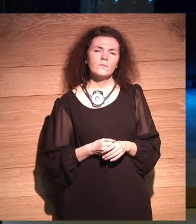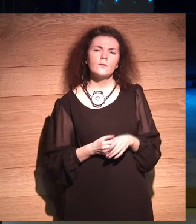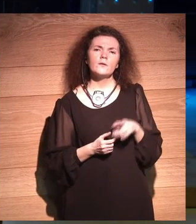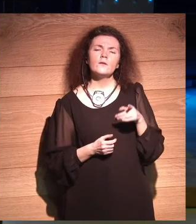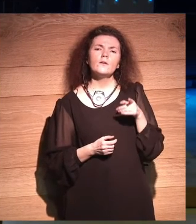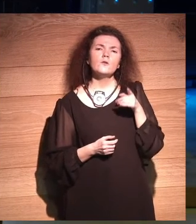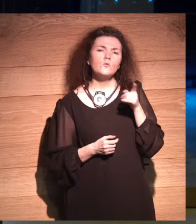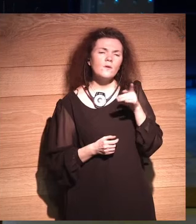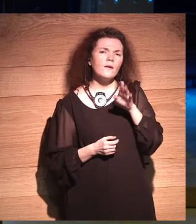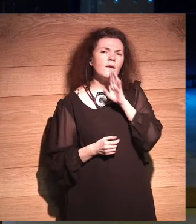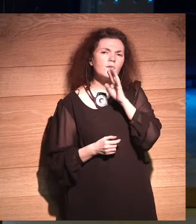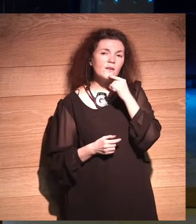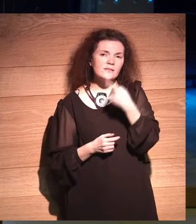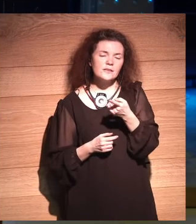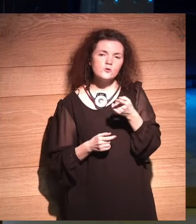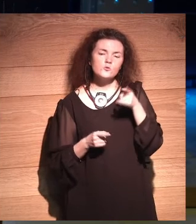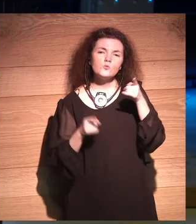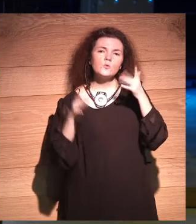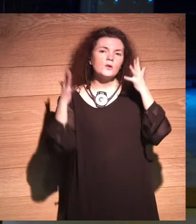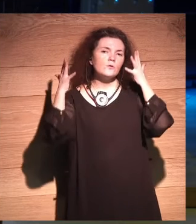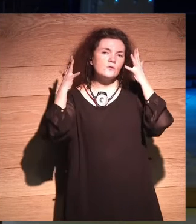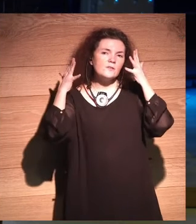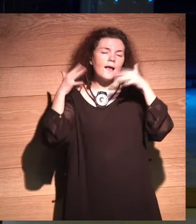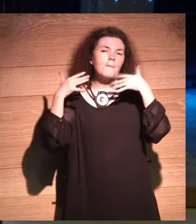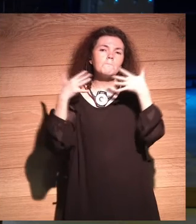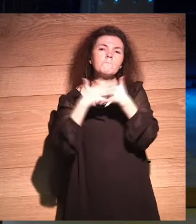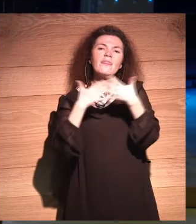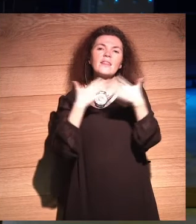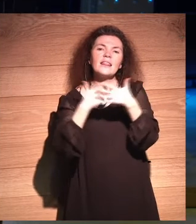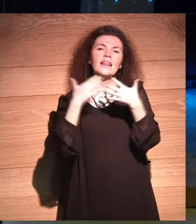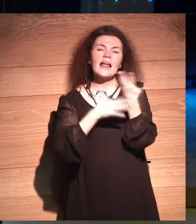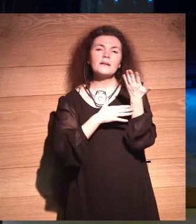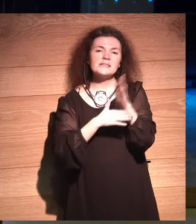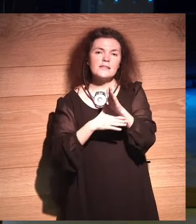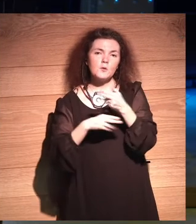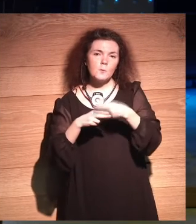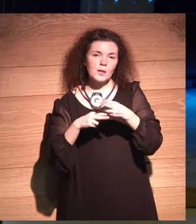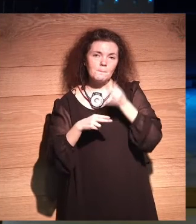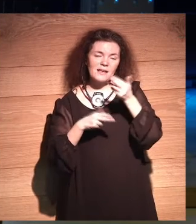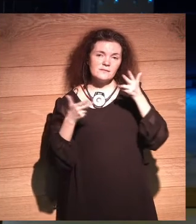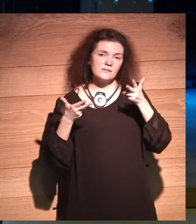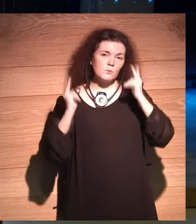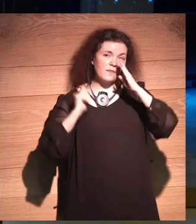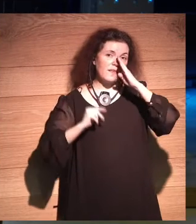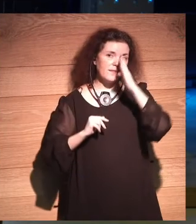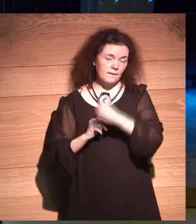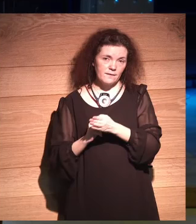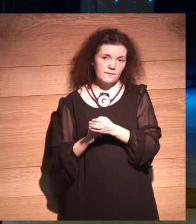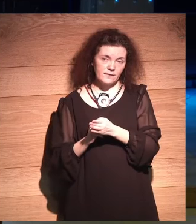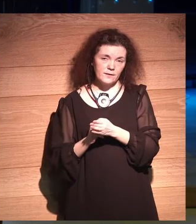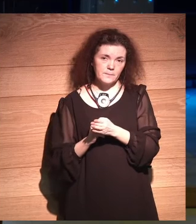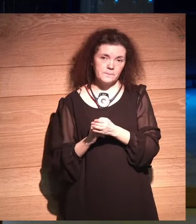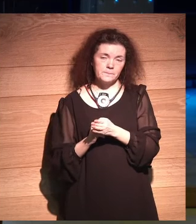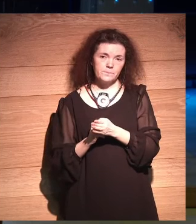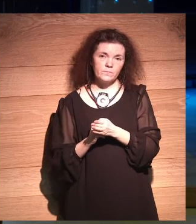You recommend like a mix of political representation and direct democracy for the general democratic system, but I